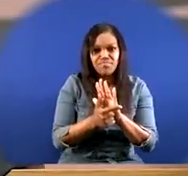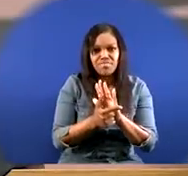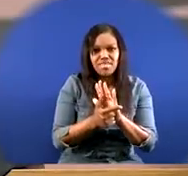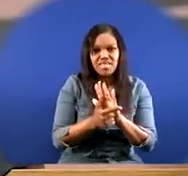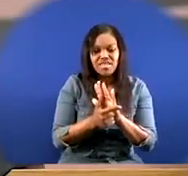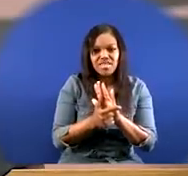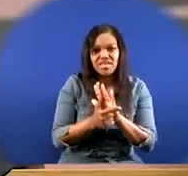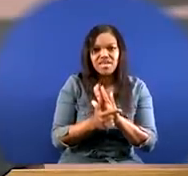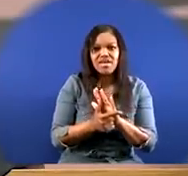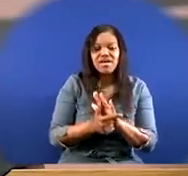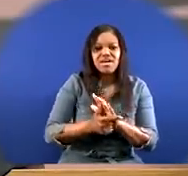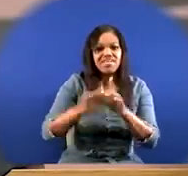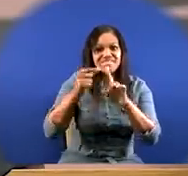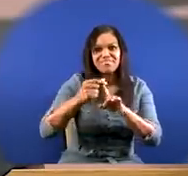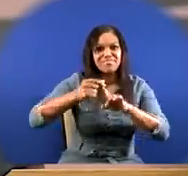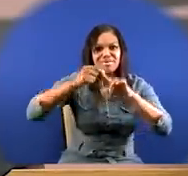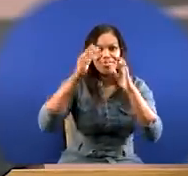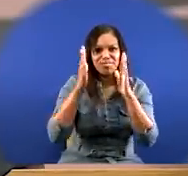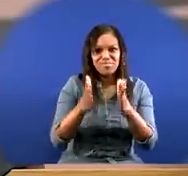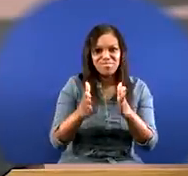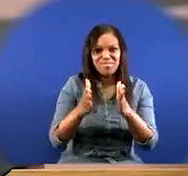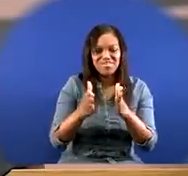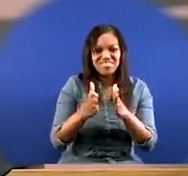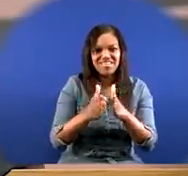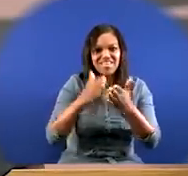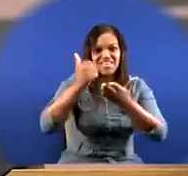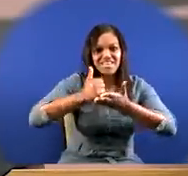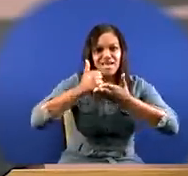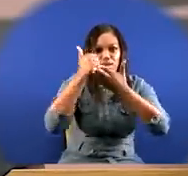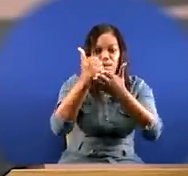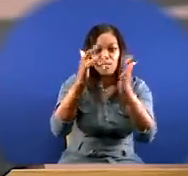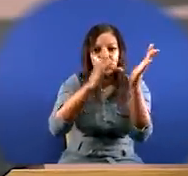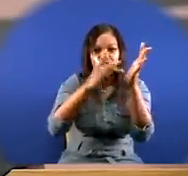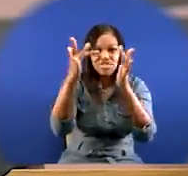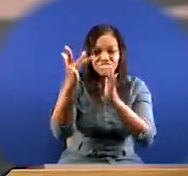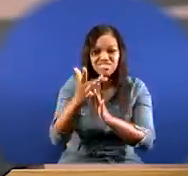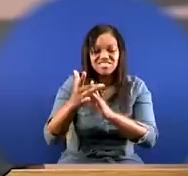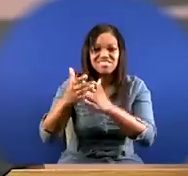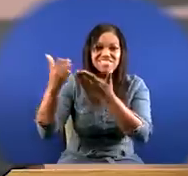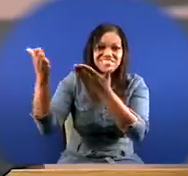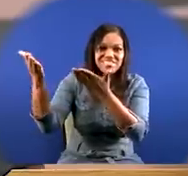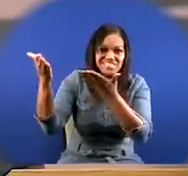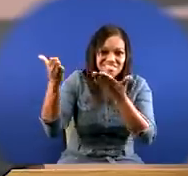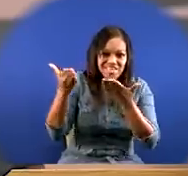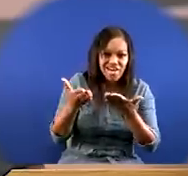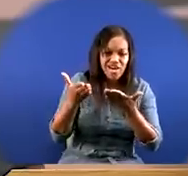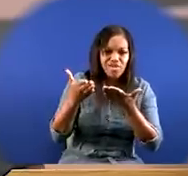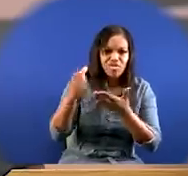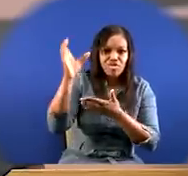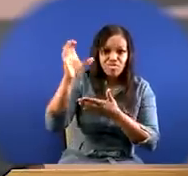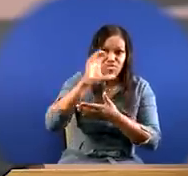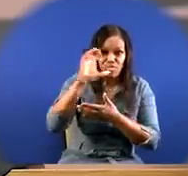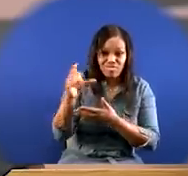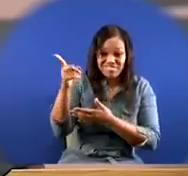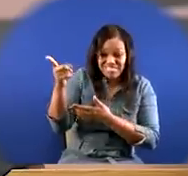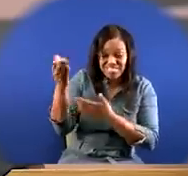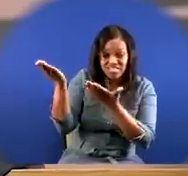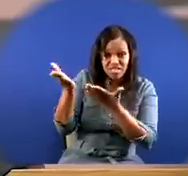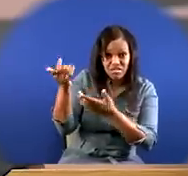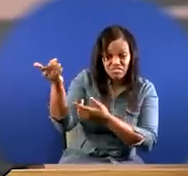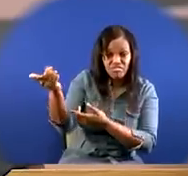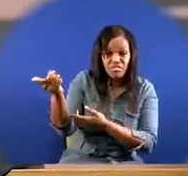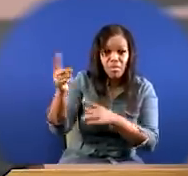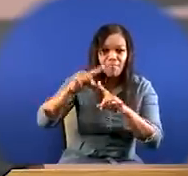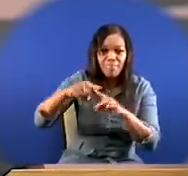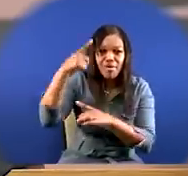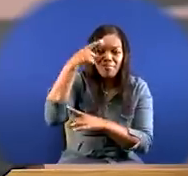Simon of Cyrene, who helped Jesus to bear his cross, is present.